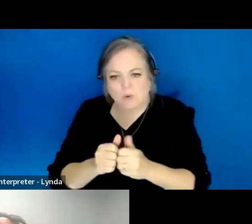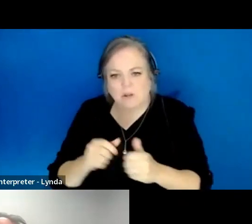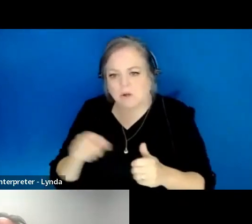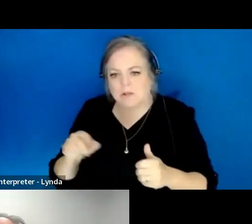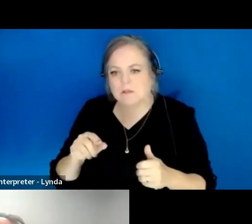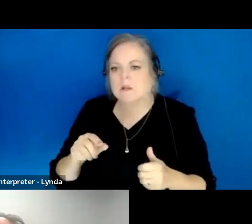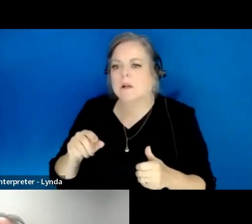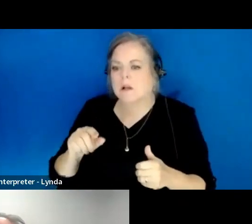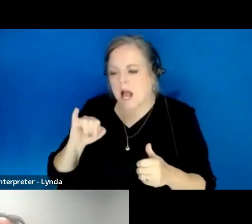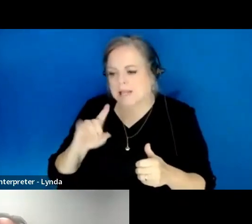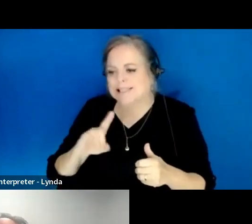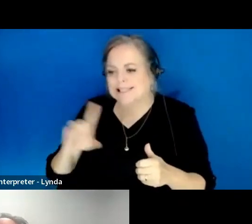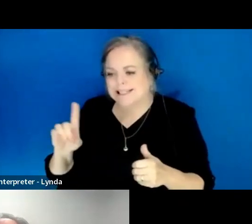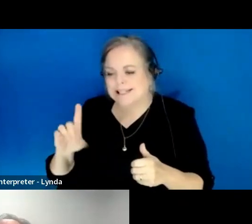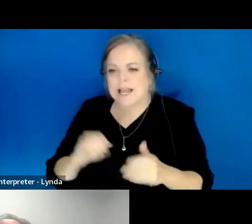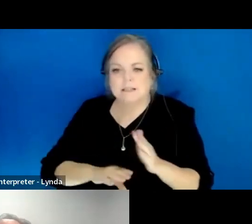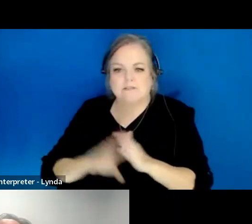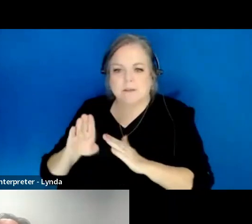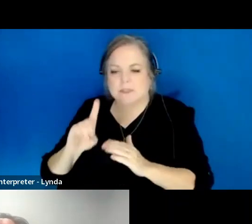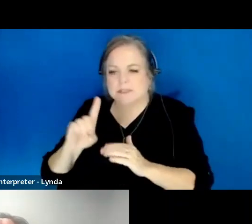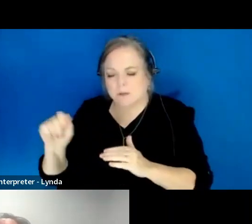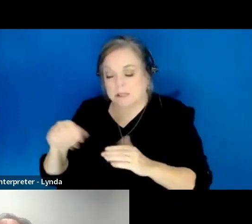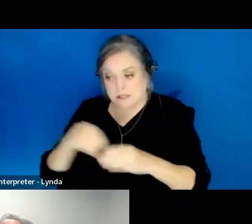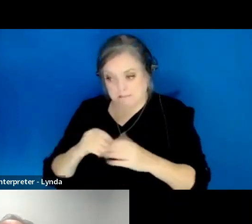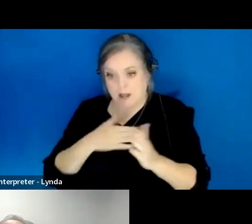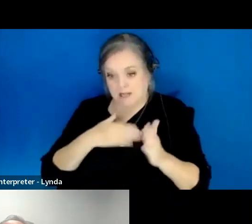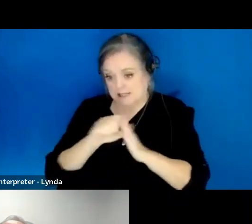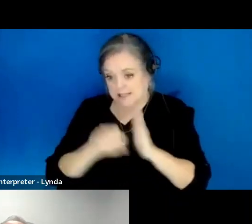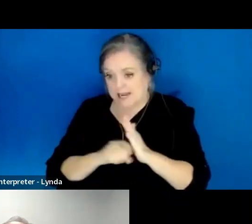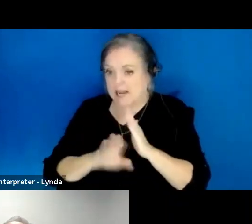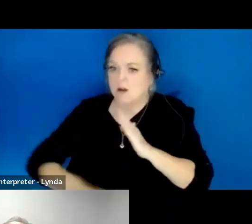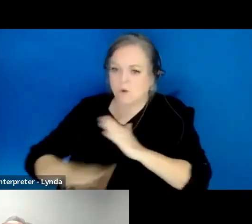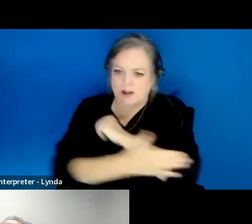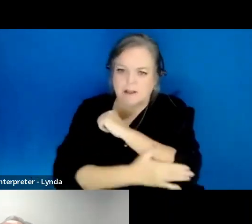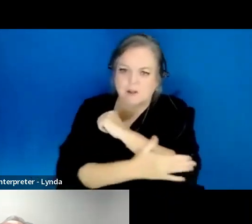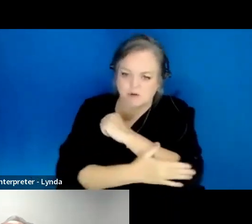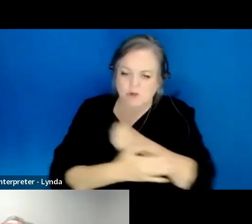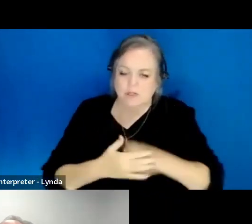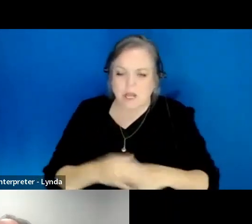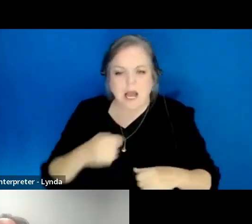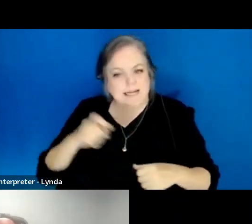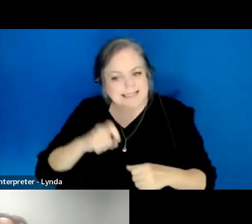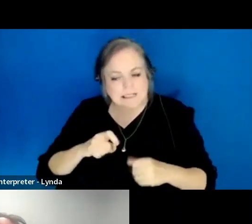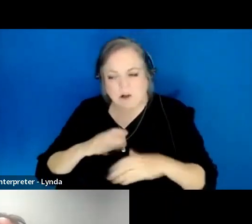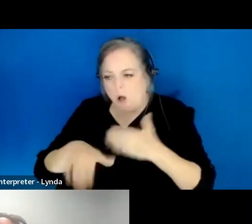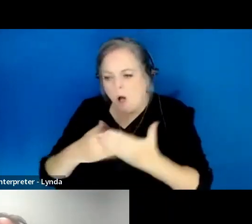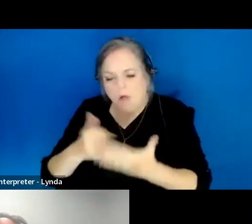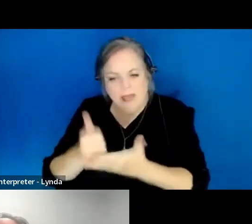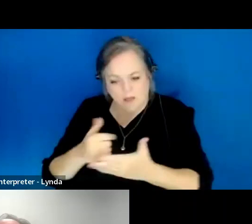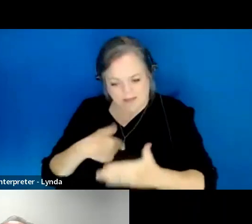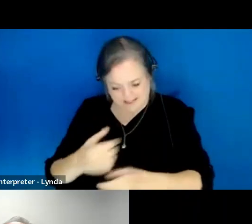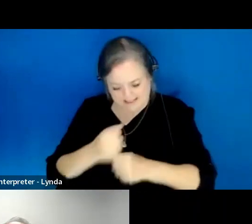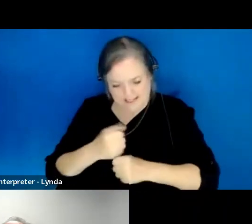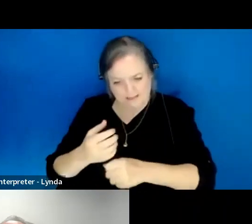developmental disability, not only in my state but around the country. So I need all the help I can get to continue